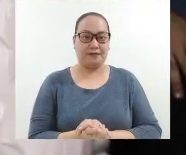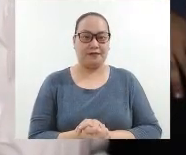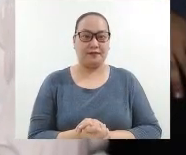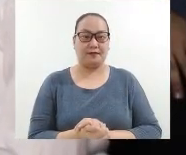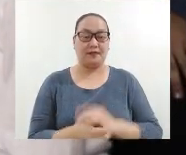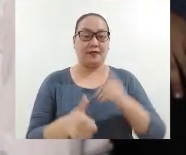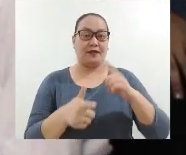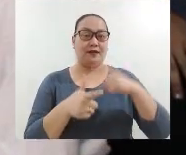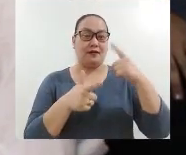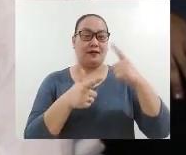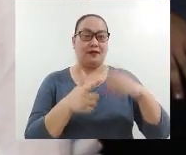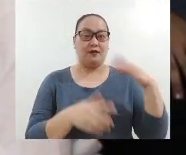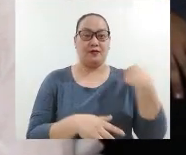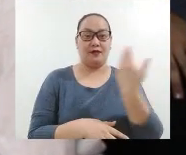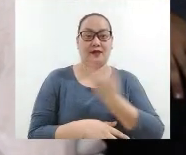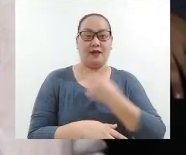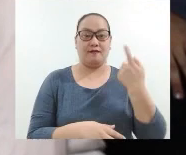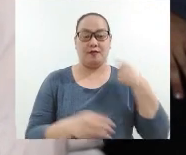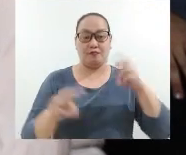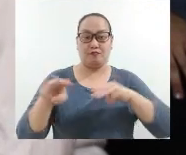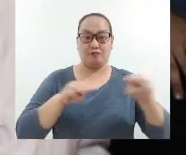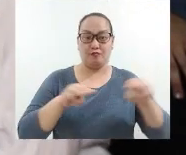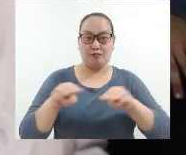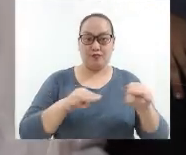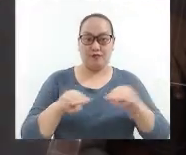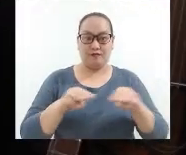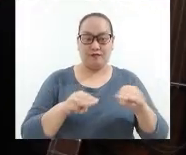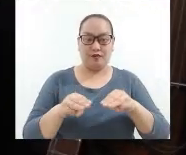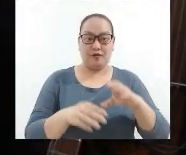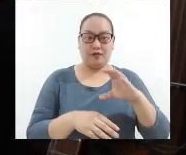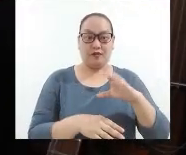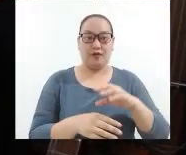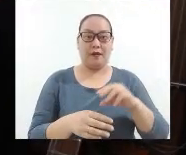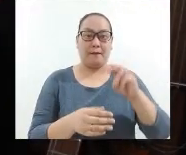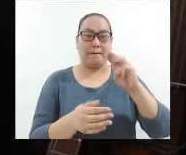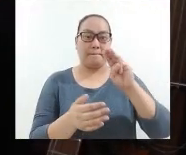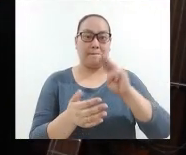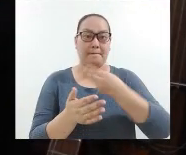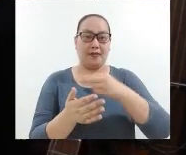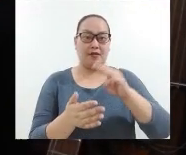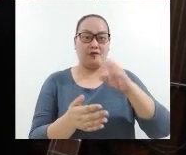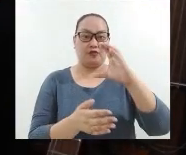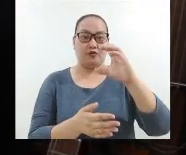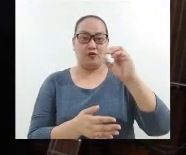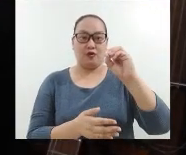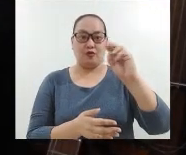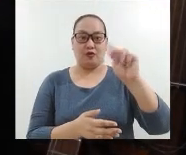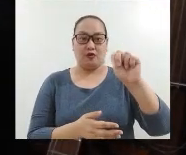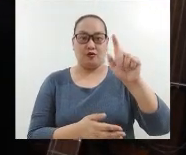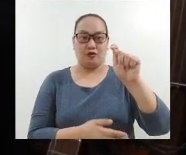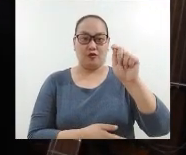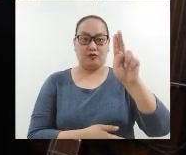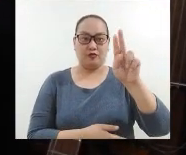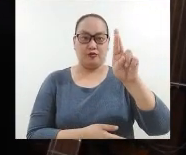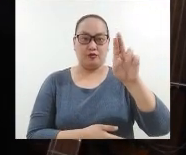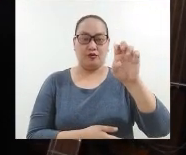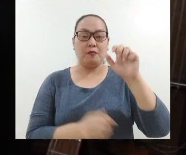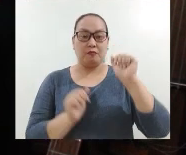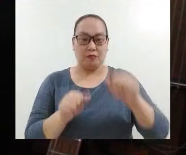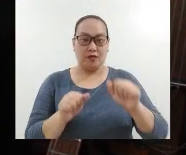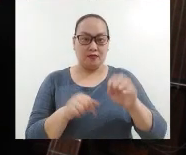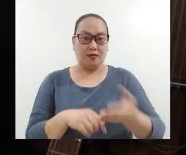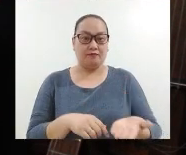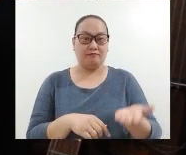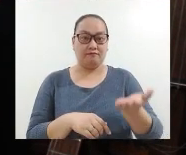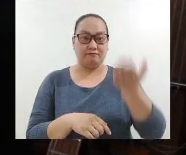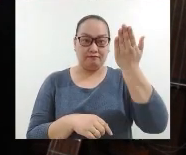Then we have the movement of each tone, which is called contour or melodic contour. The contour can be going up or